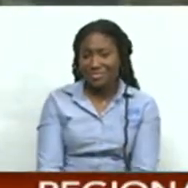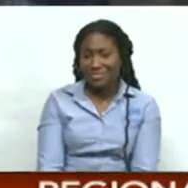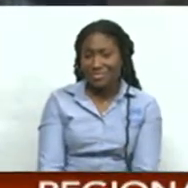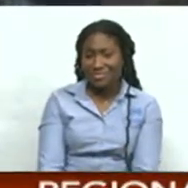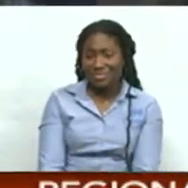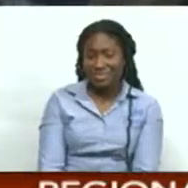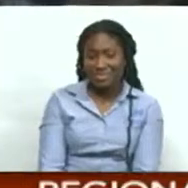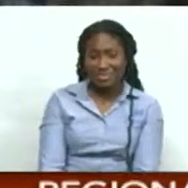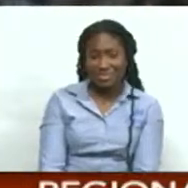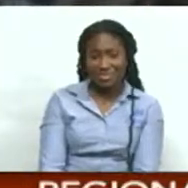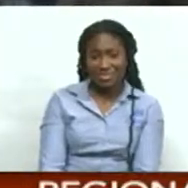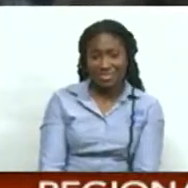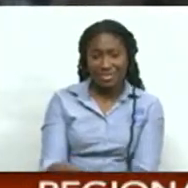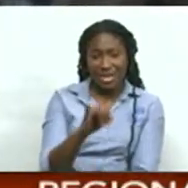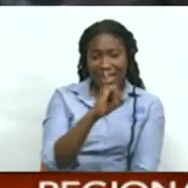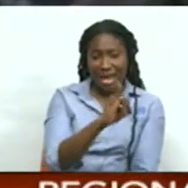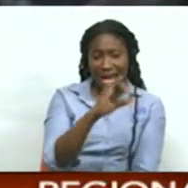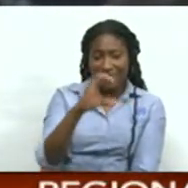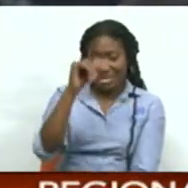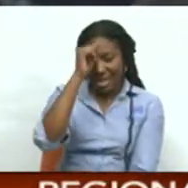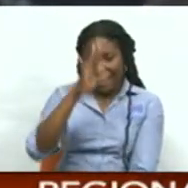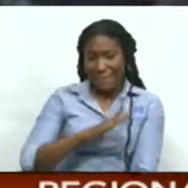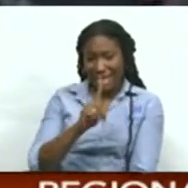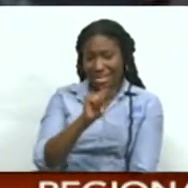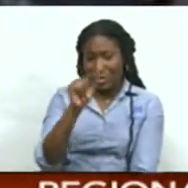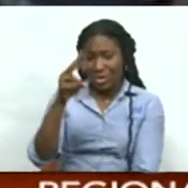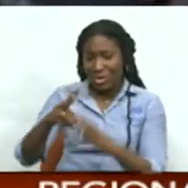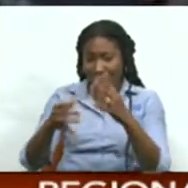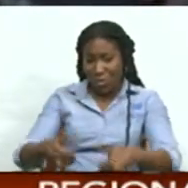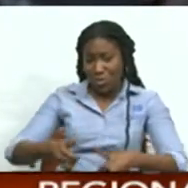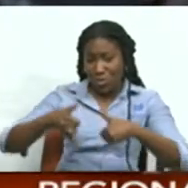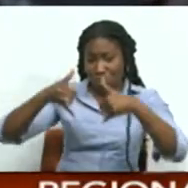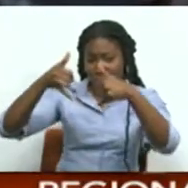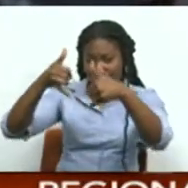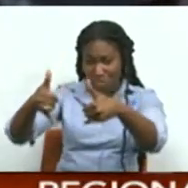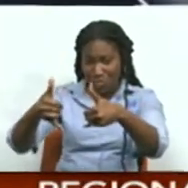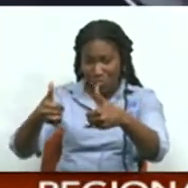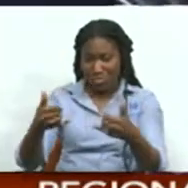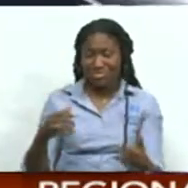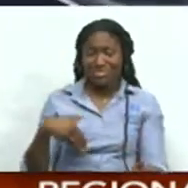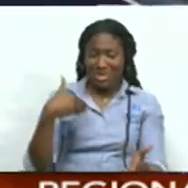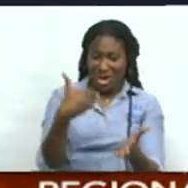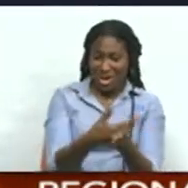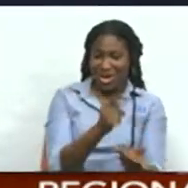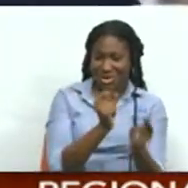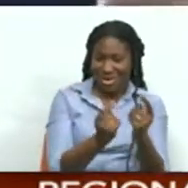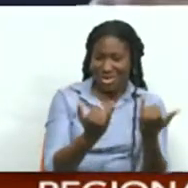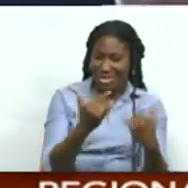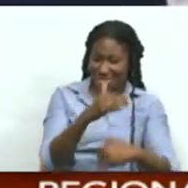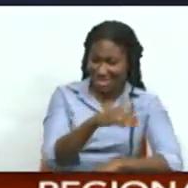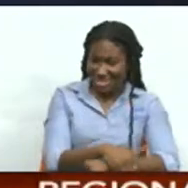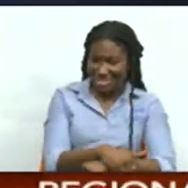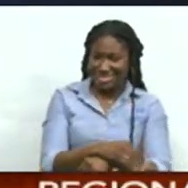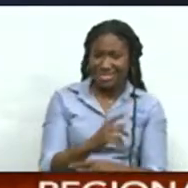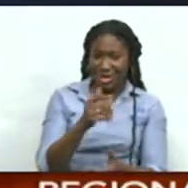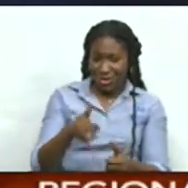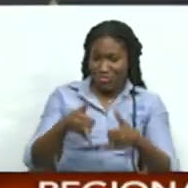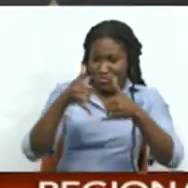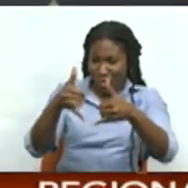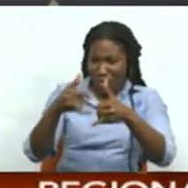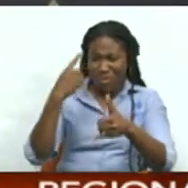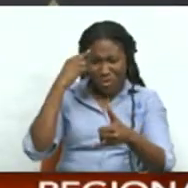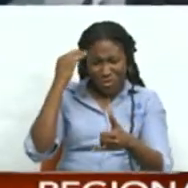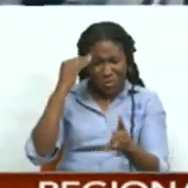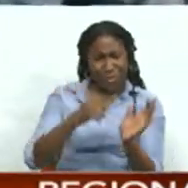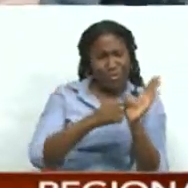The ICC Men's T20 World Cup trophy is in our neck of the woods tonight. Having completed its American leg, the trophy will be jetted